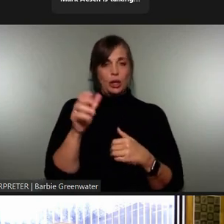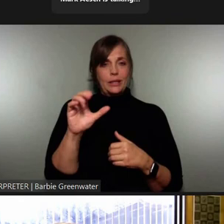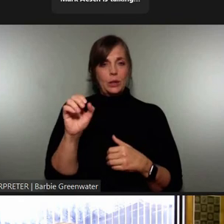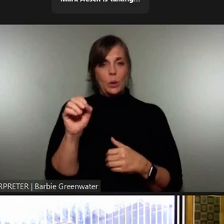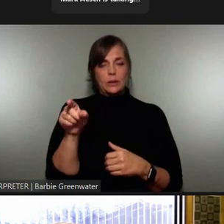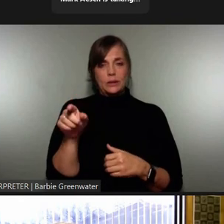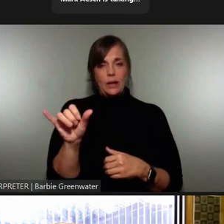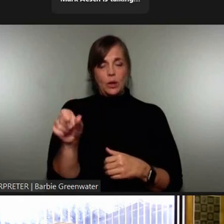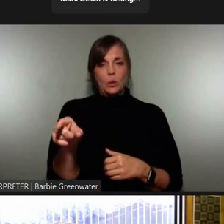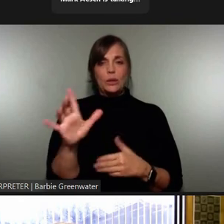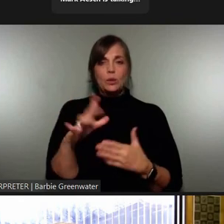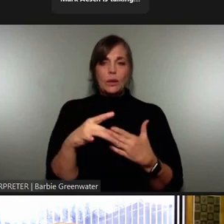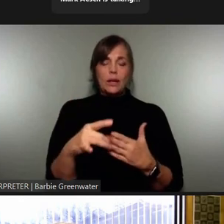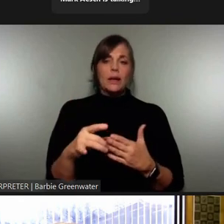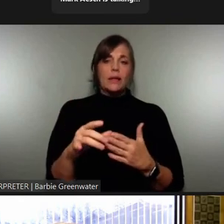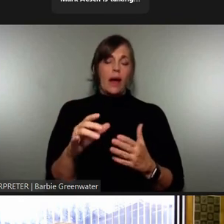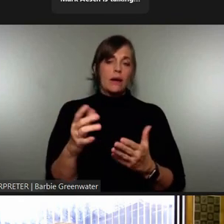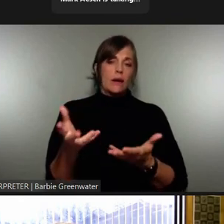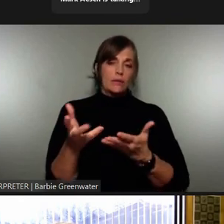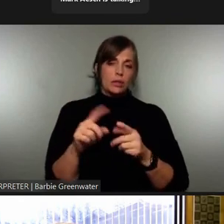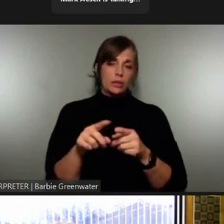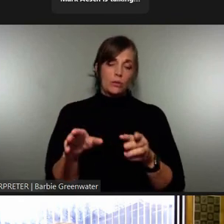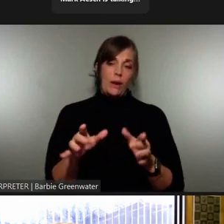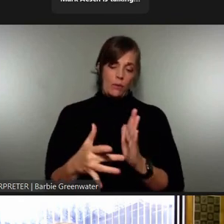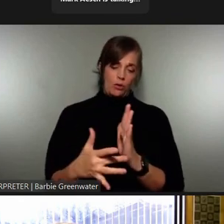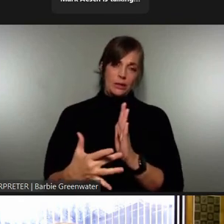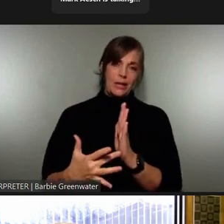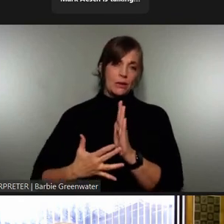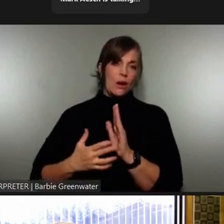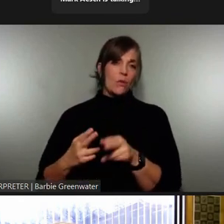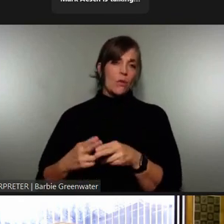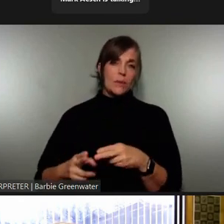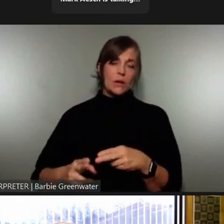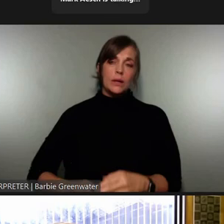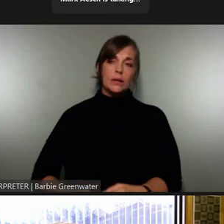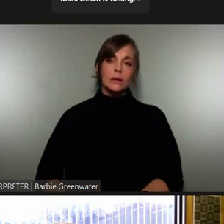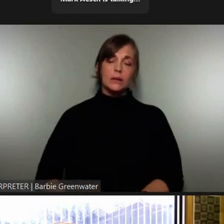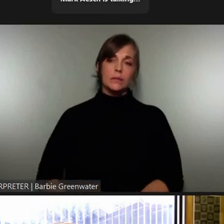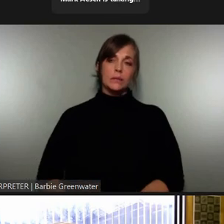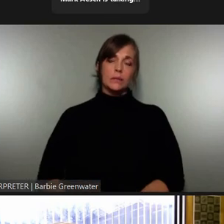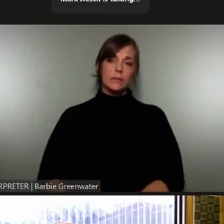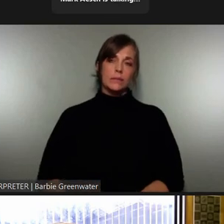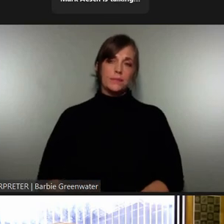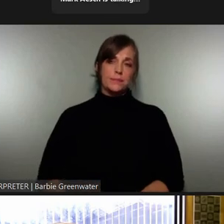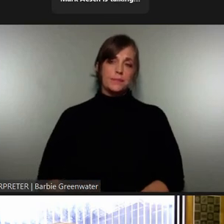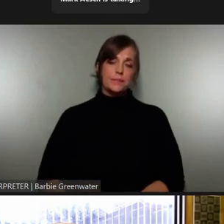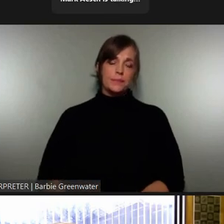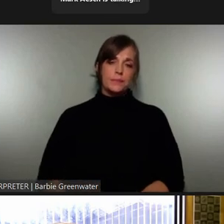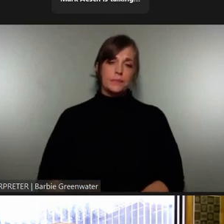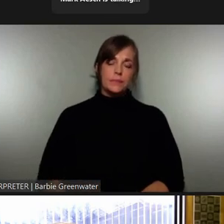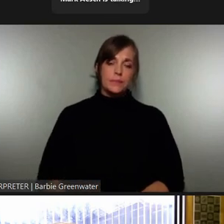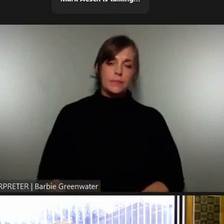in a different way. In regards to your technology question, I'll just be quick on that. I think we're watching agencies